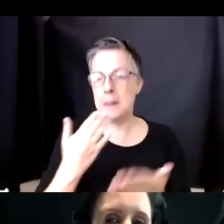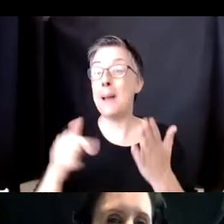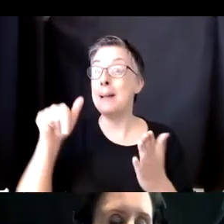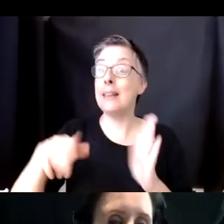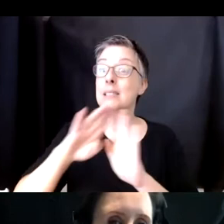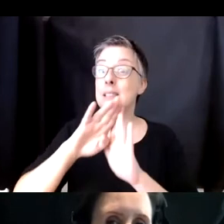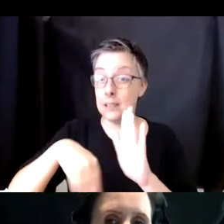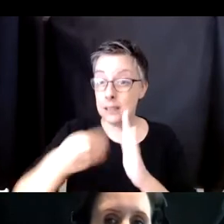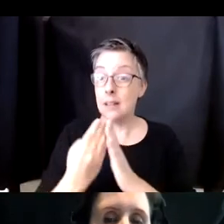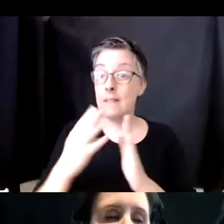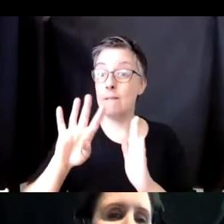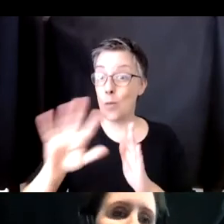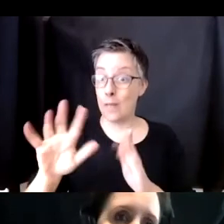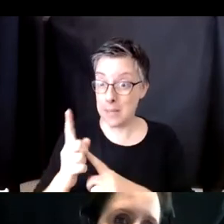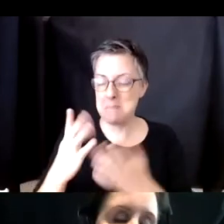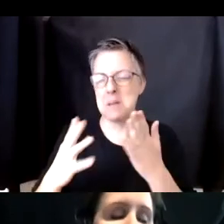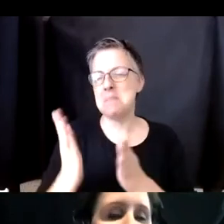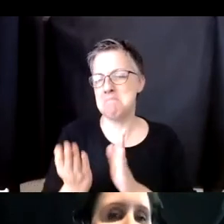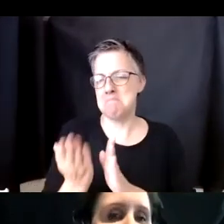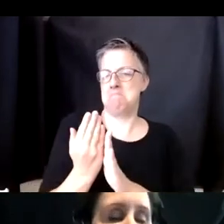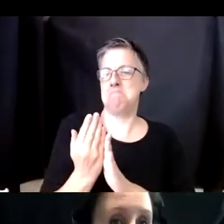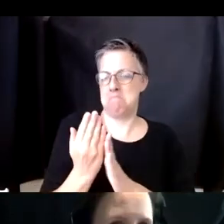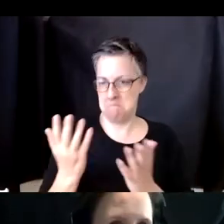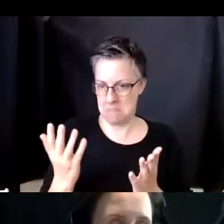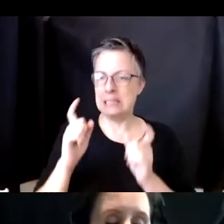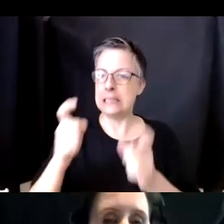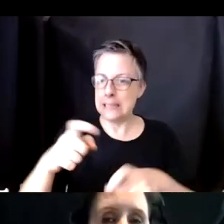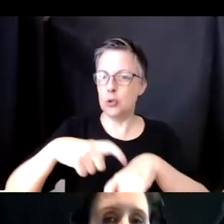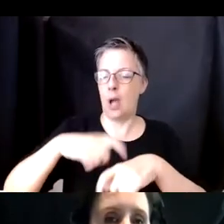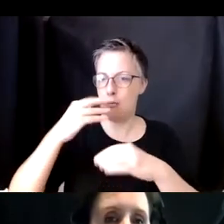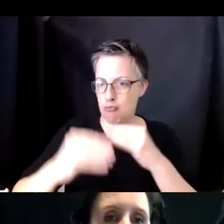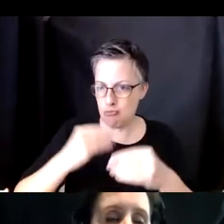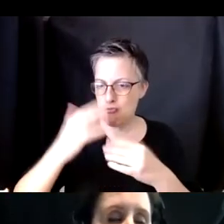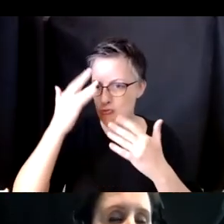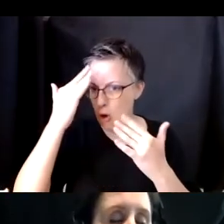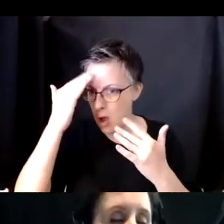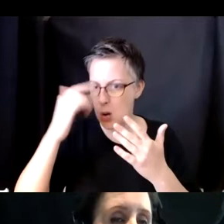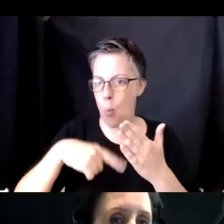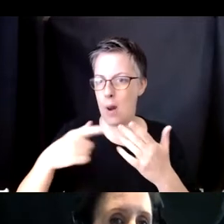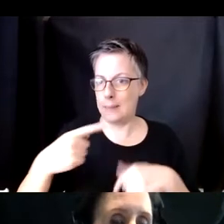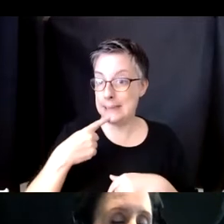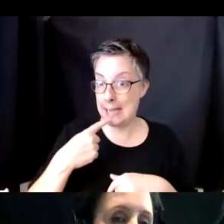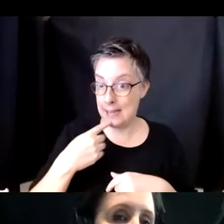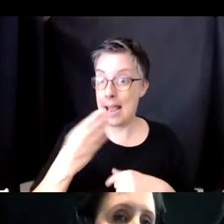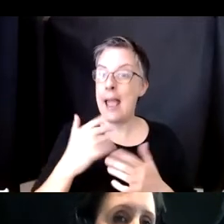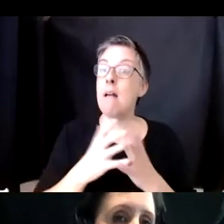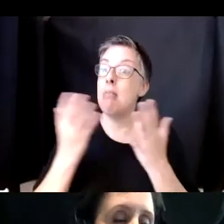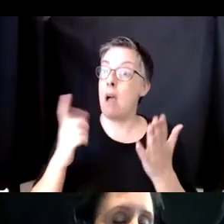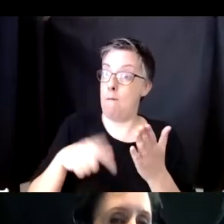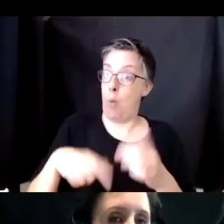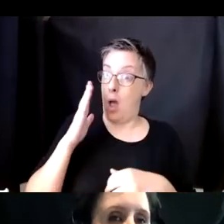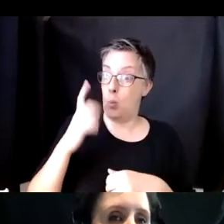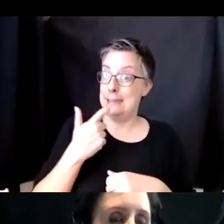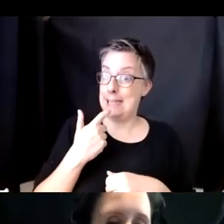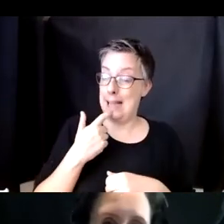a little bit earlier to give you time to process what I'm saying. And I think a lot of what I'm going to be saying is